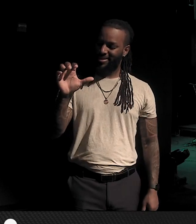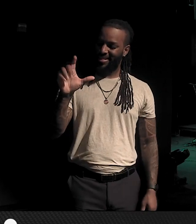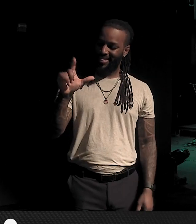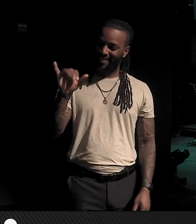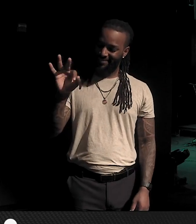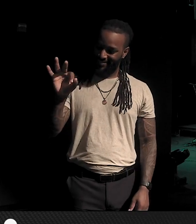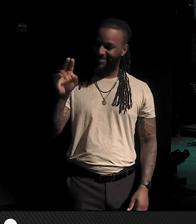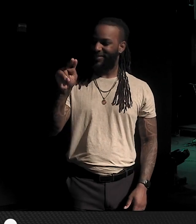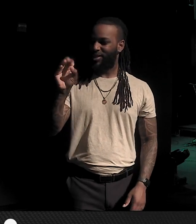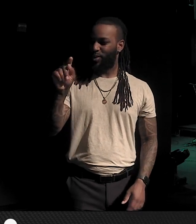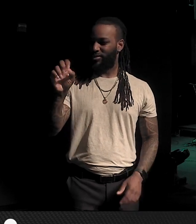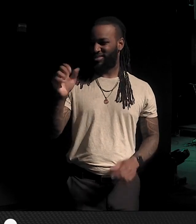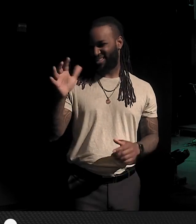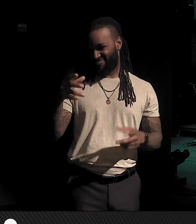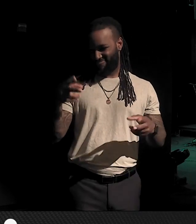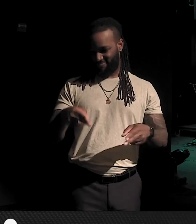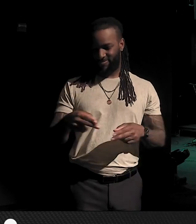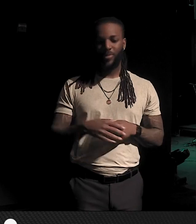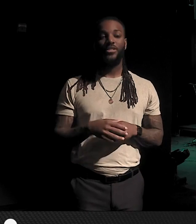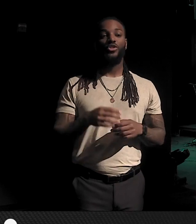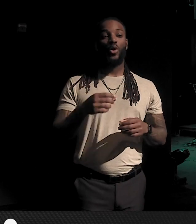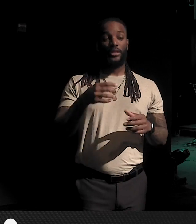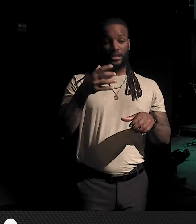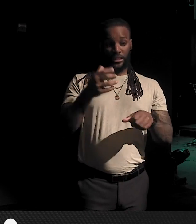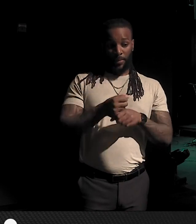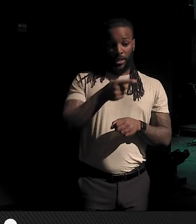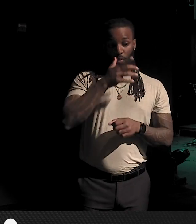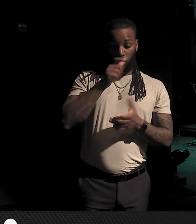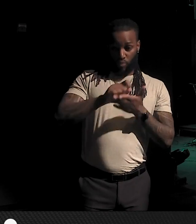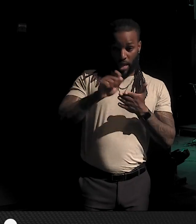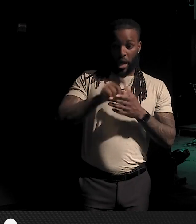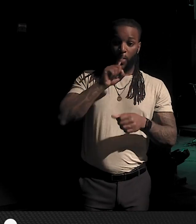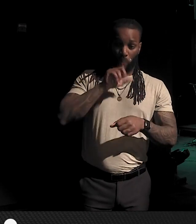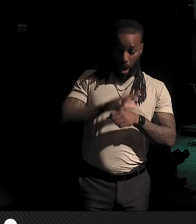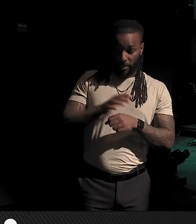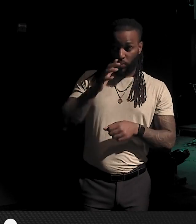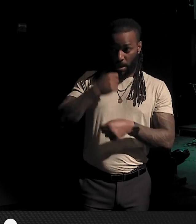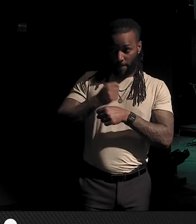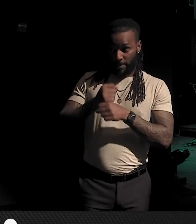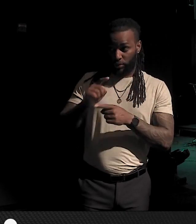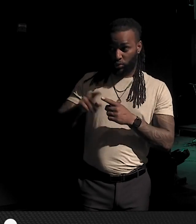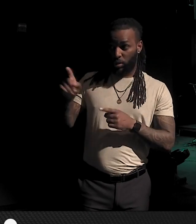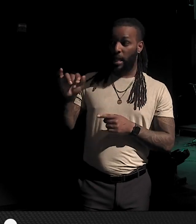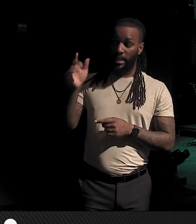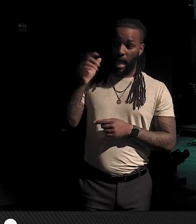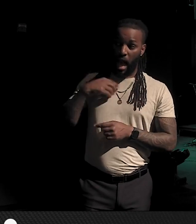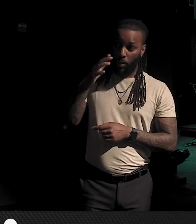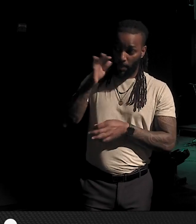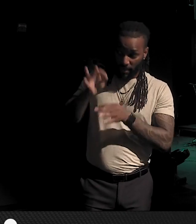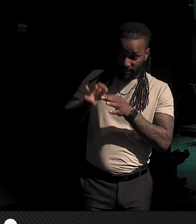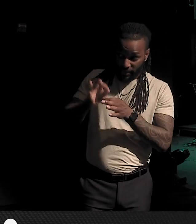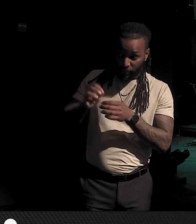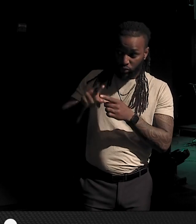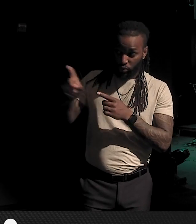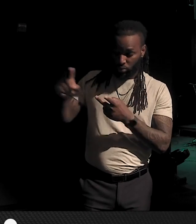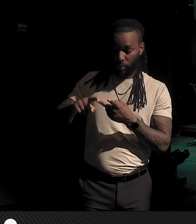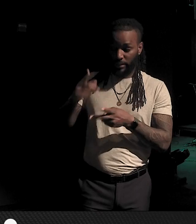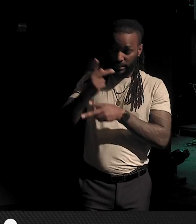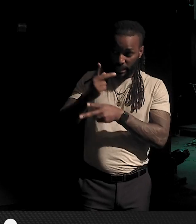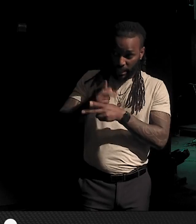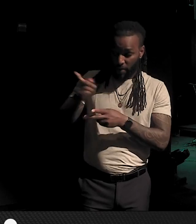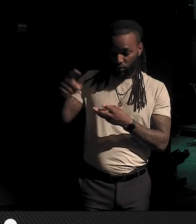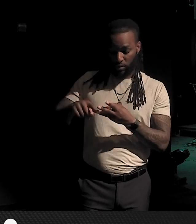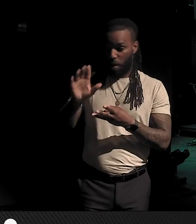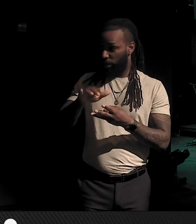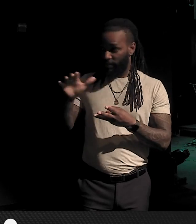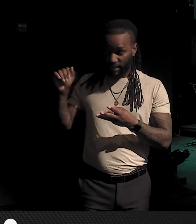those summary documents, he would write down some of the promises and commitments that he would make to her. Like, hey, listen, I'm going to be faithful to you, and I'm going to take care of you, and I'm never going to leave